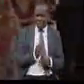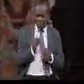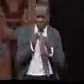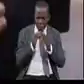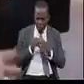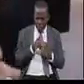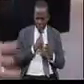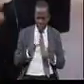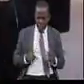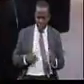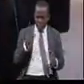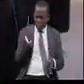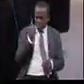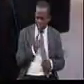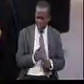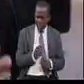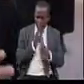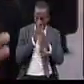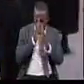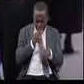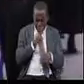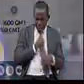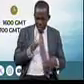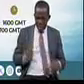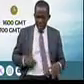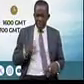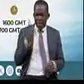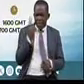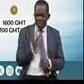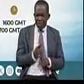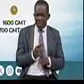Just adore him. Just praise his name.